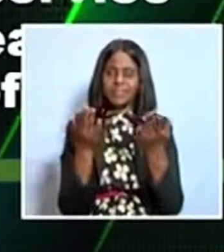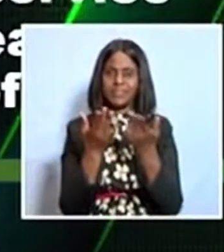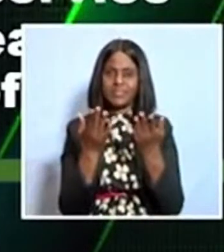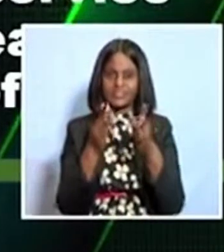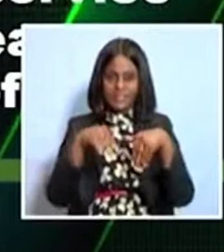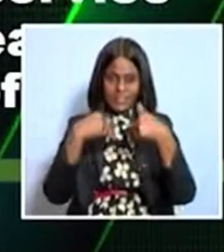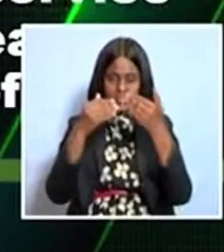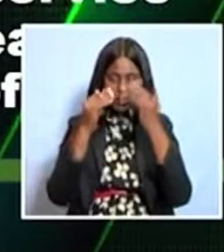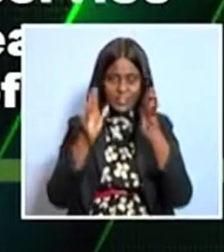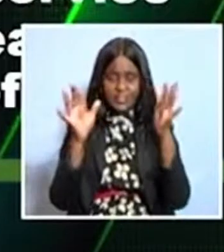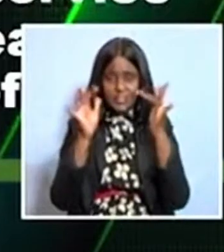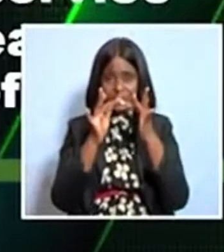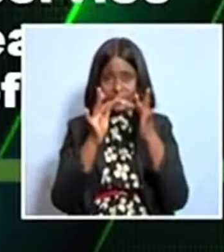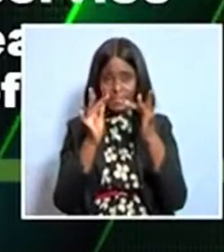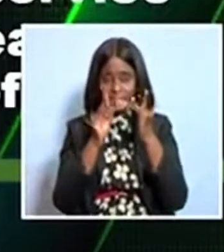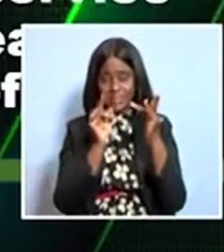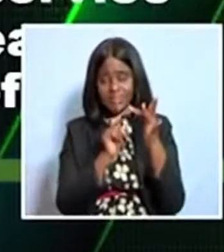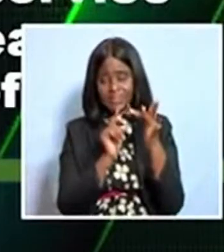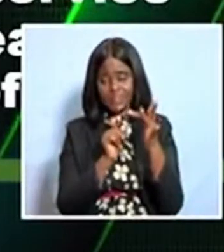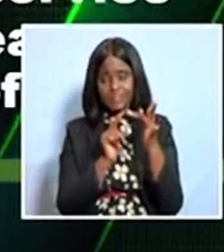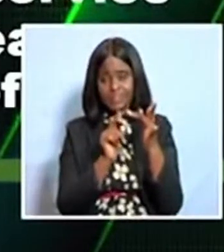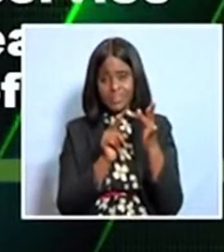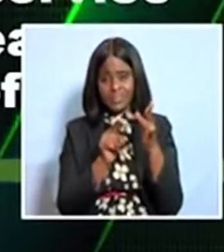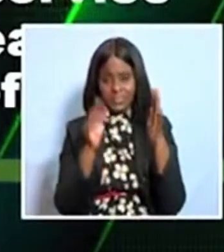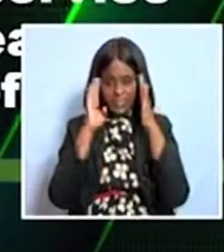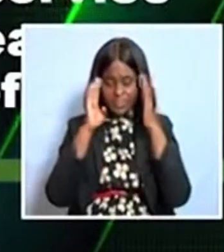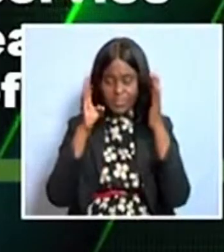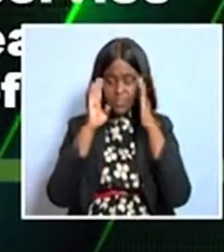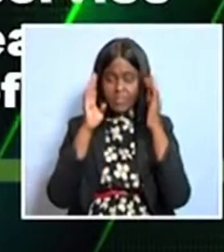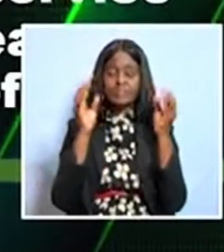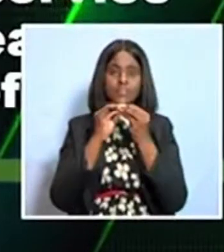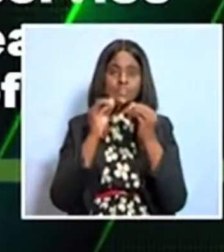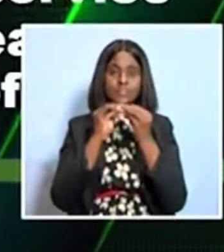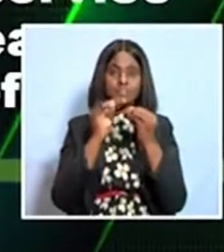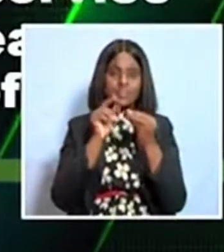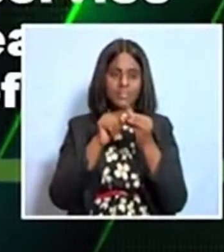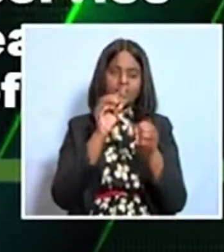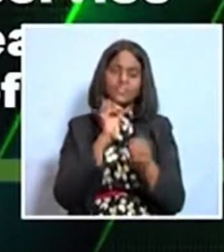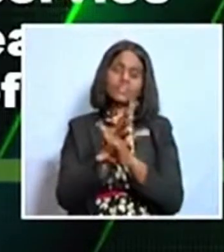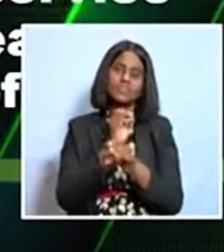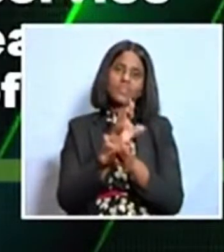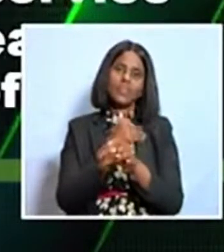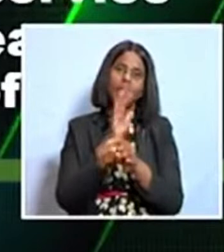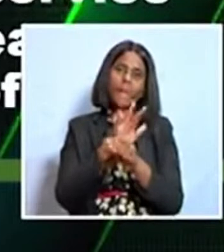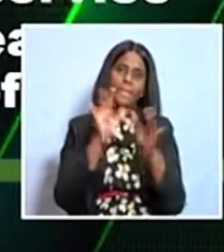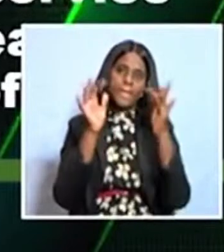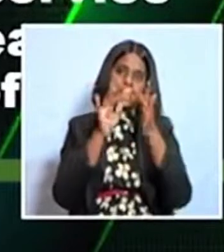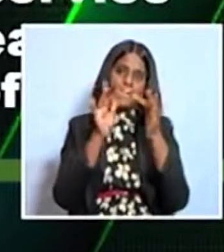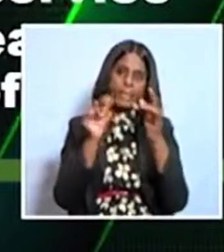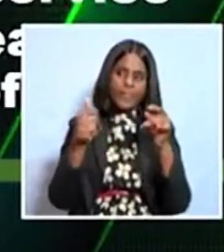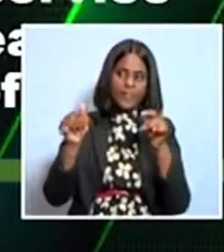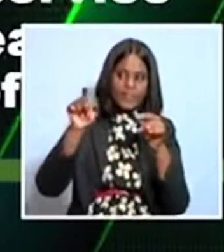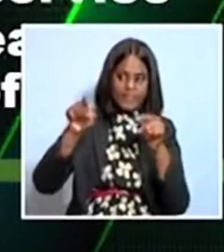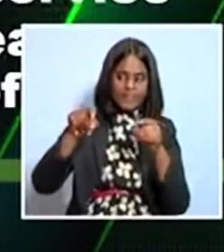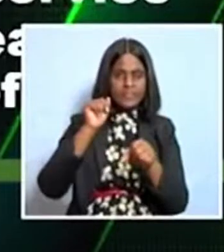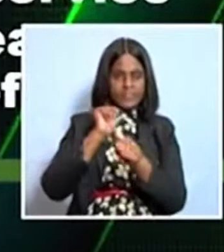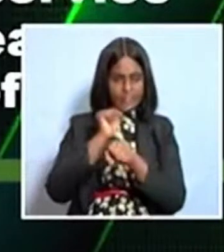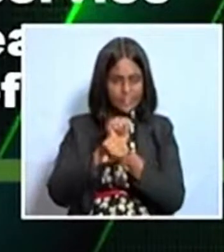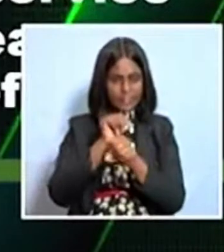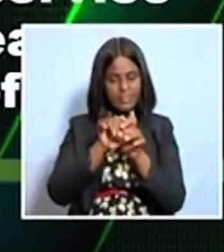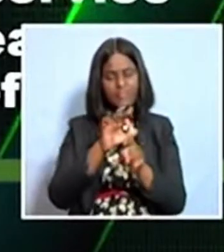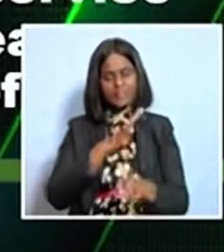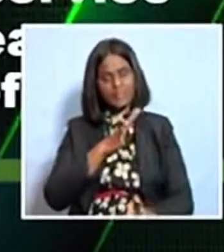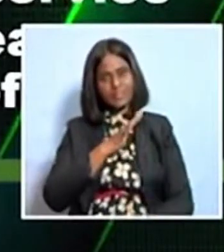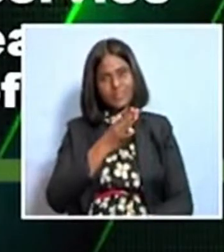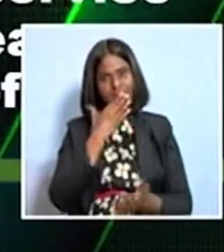providers of internet are concentrating on availability of internet. They need to work on stability.